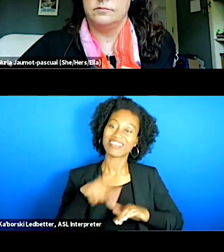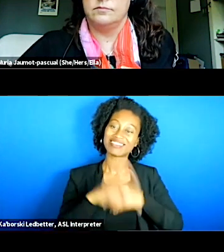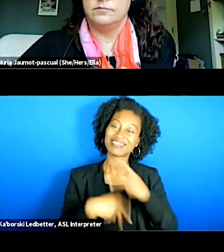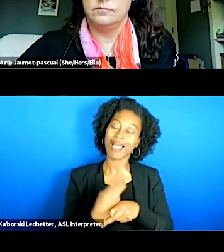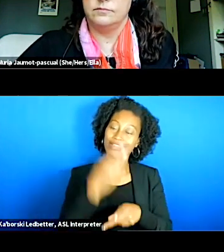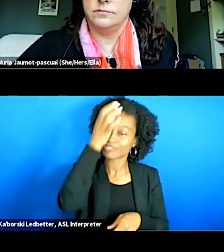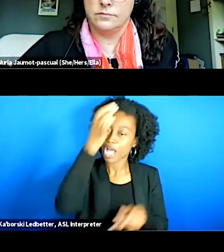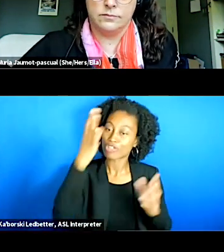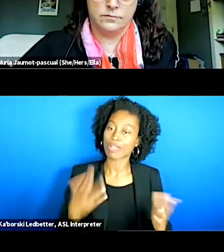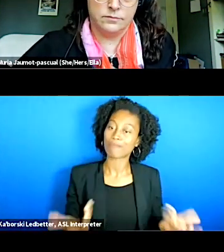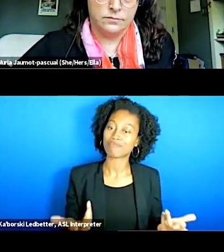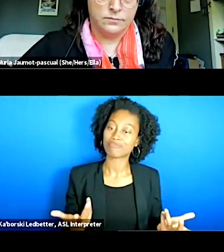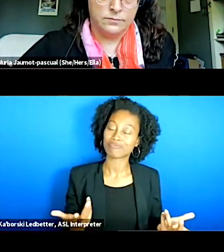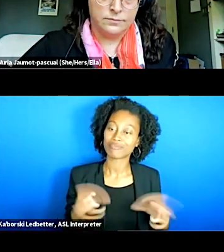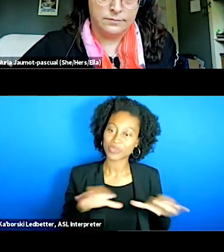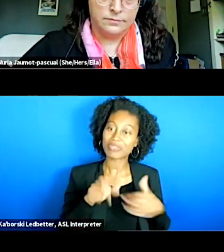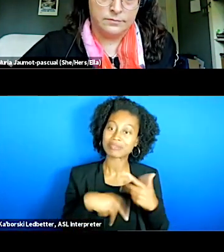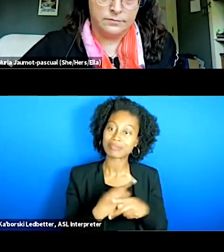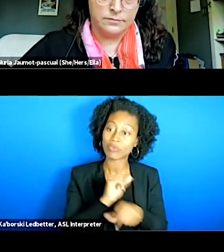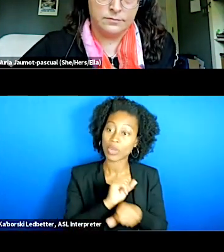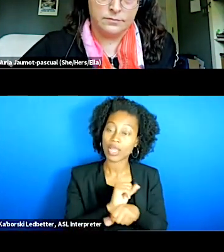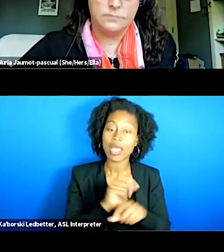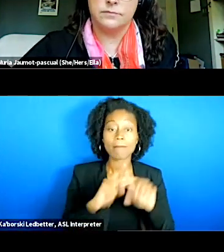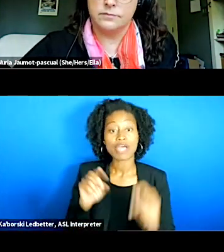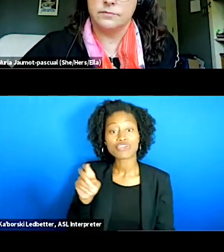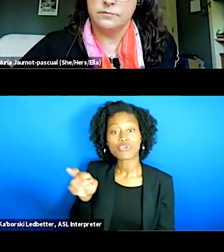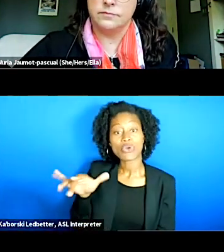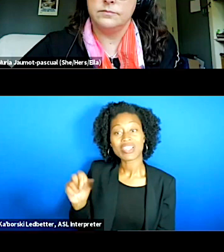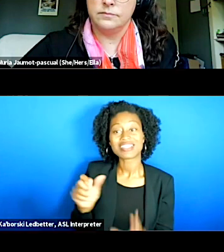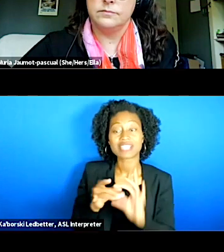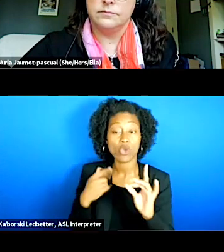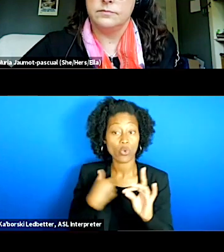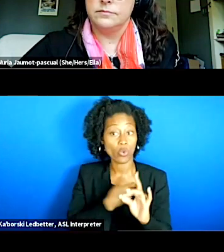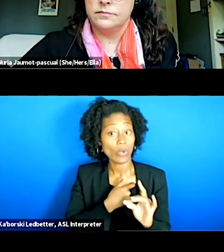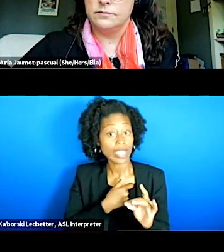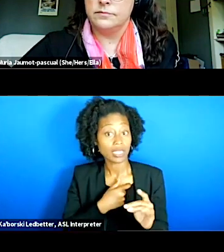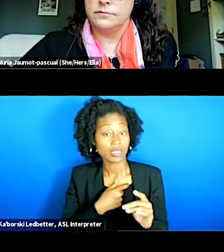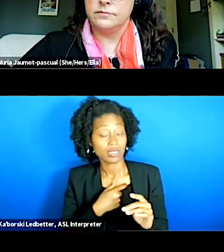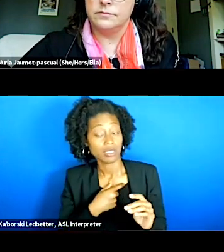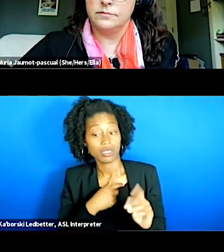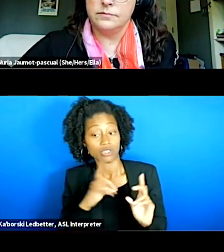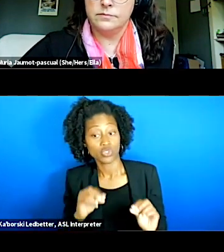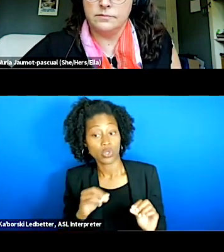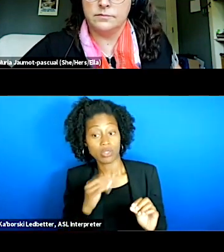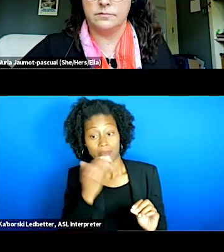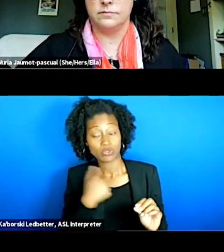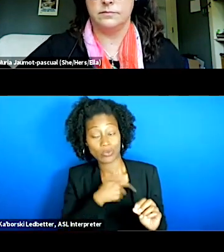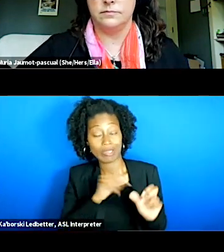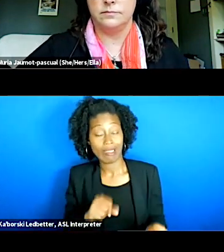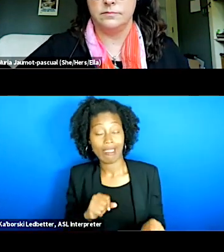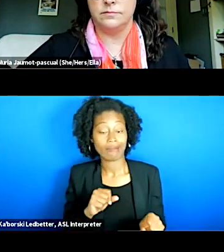That said, we have, as Nuria said, any and all means necessary. And for me, that